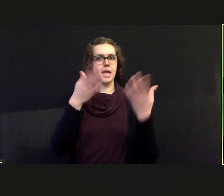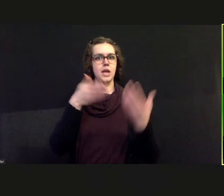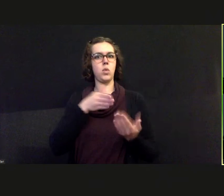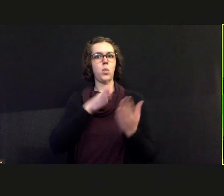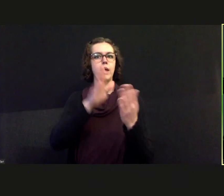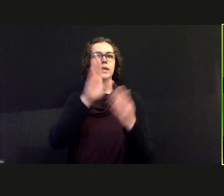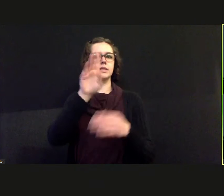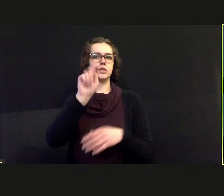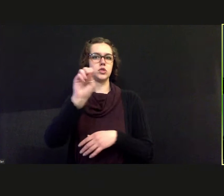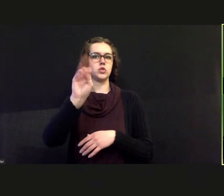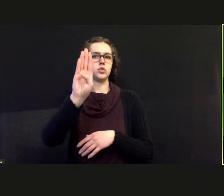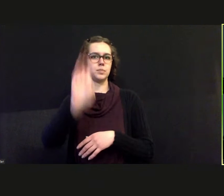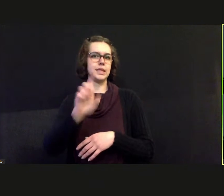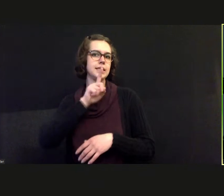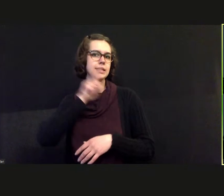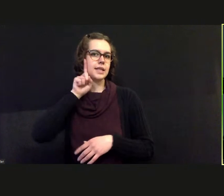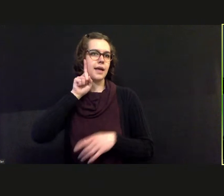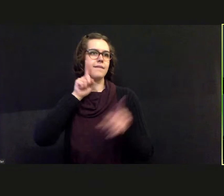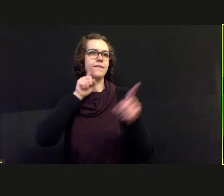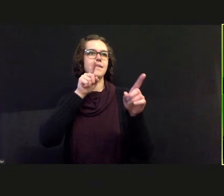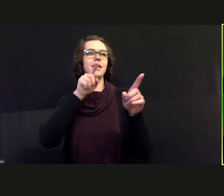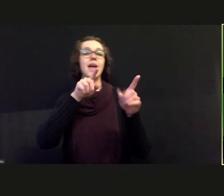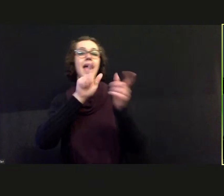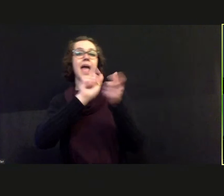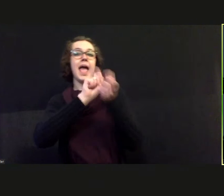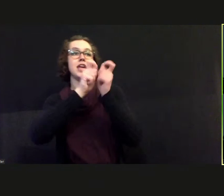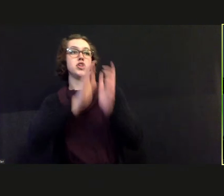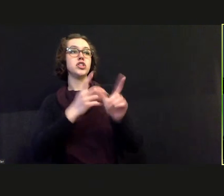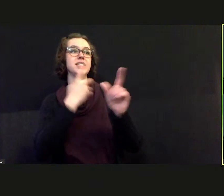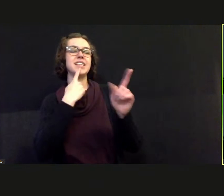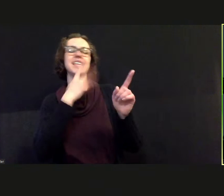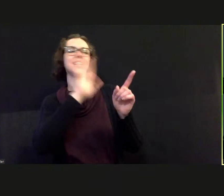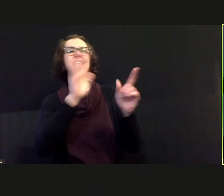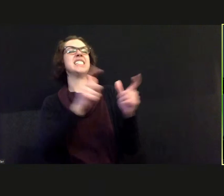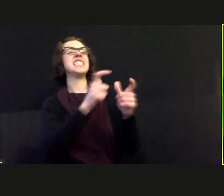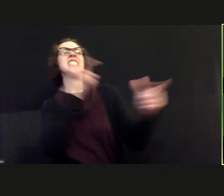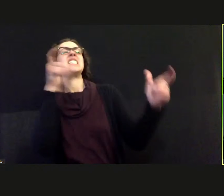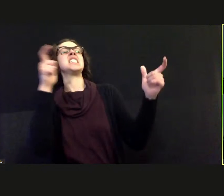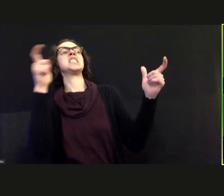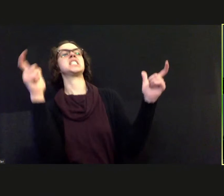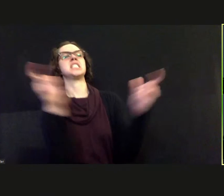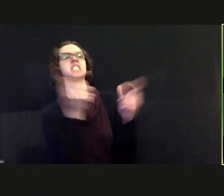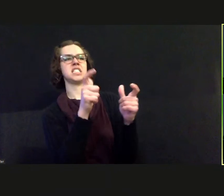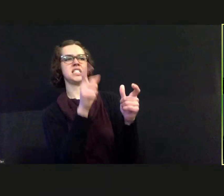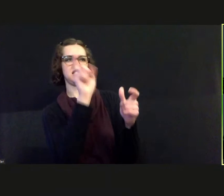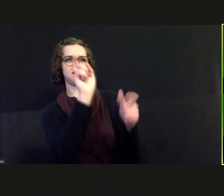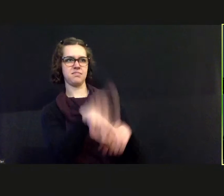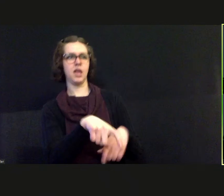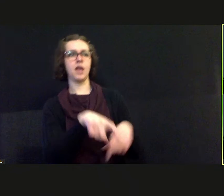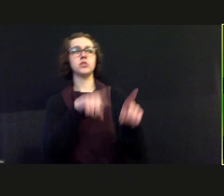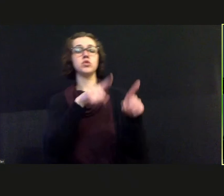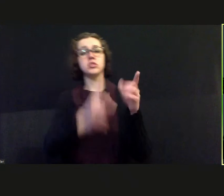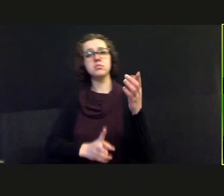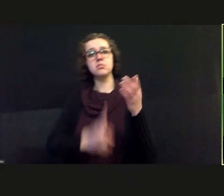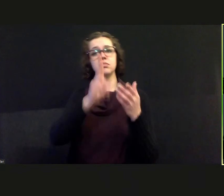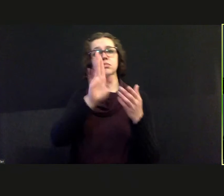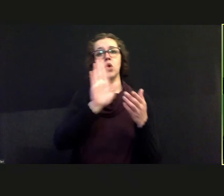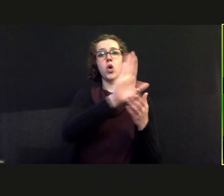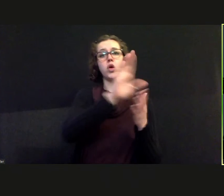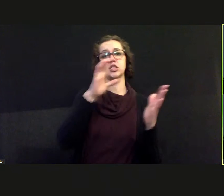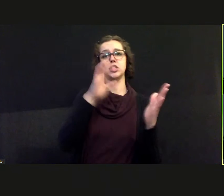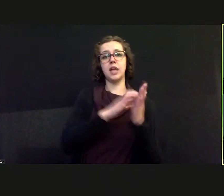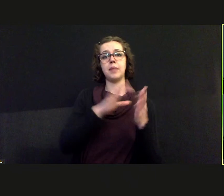publisher was saying, can't be big enough. So she cut her own material out. She didn't put in a chapter that she was going to do on some of her own ethnographic